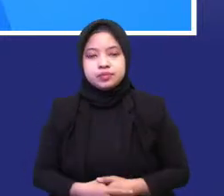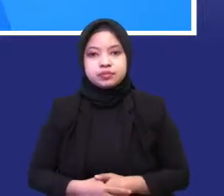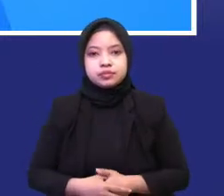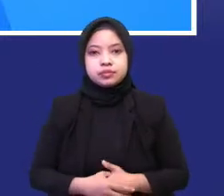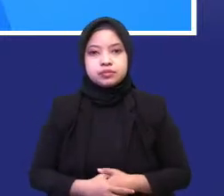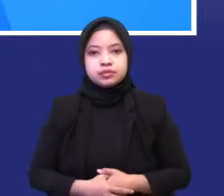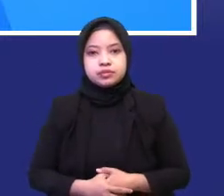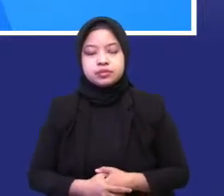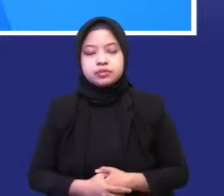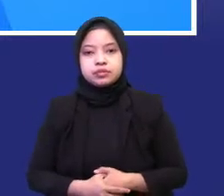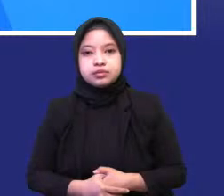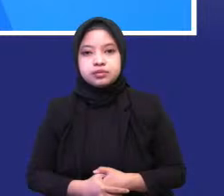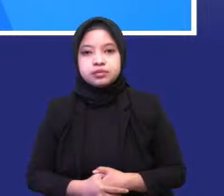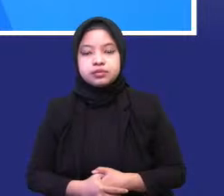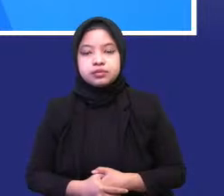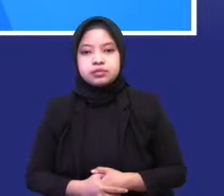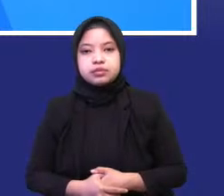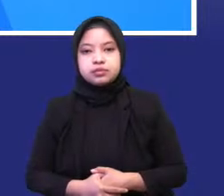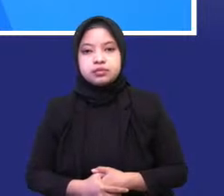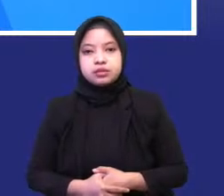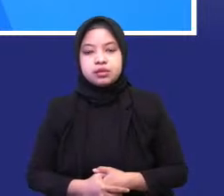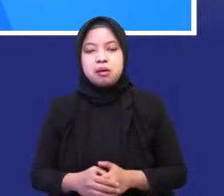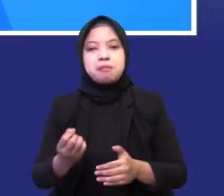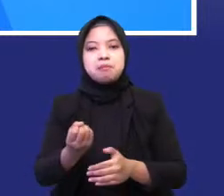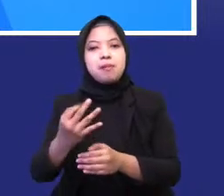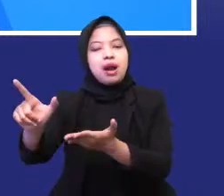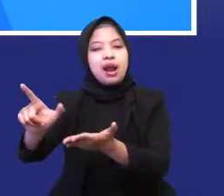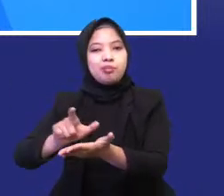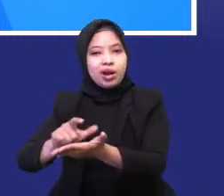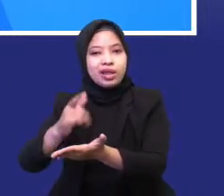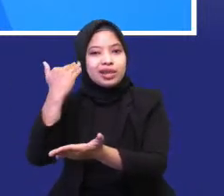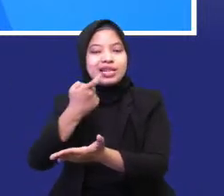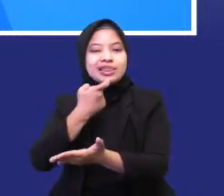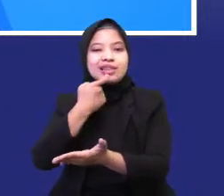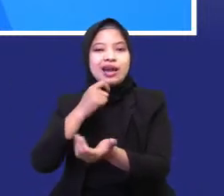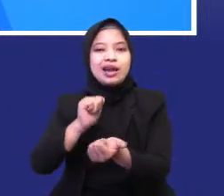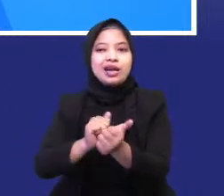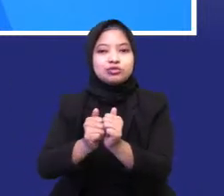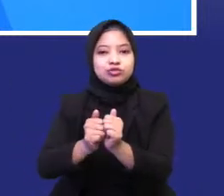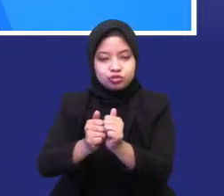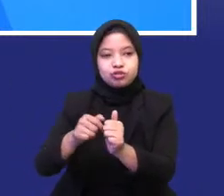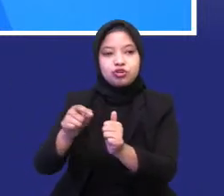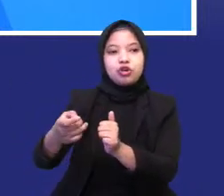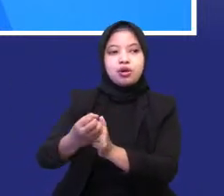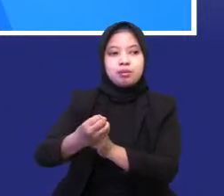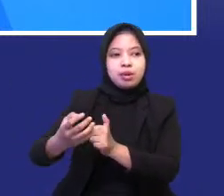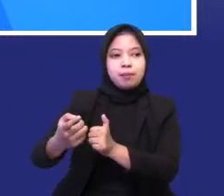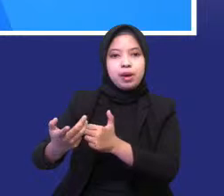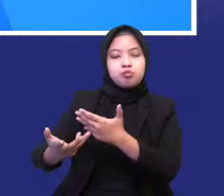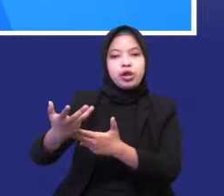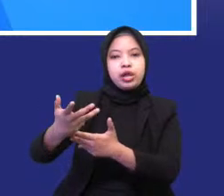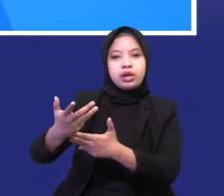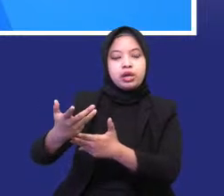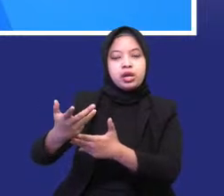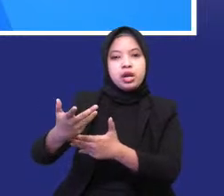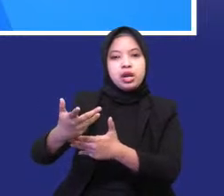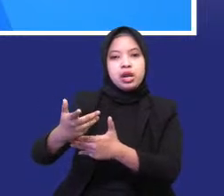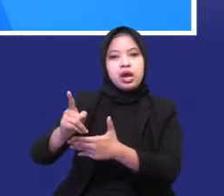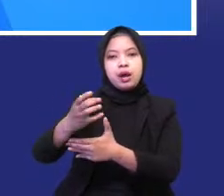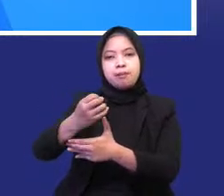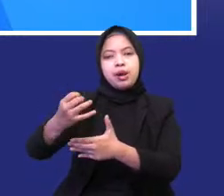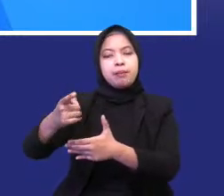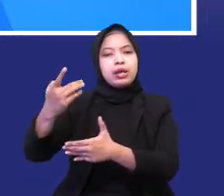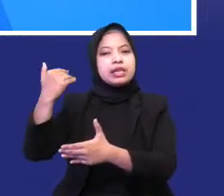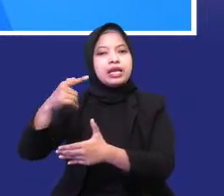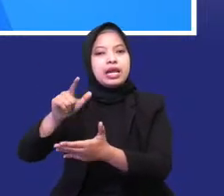all go through some pre-submitted questions. But if anyone would like to ask a question, please either put in